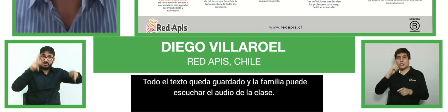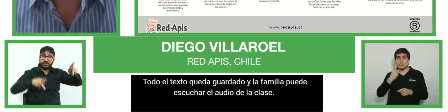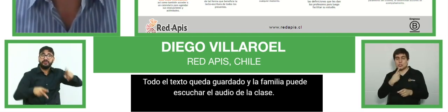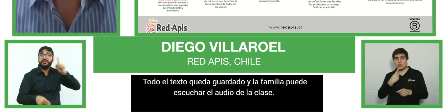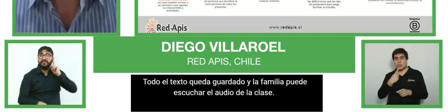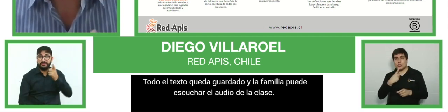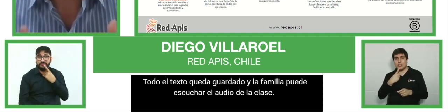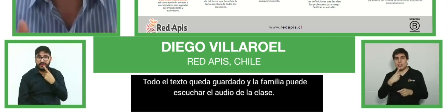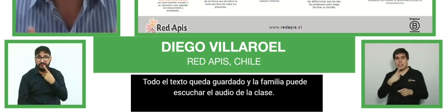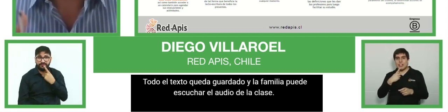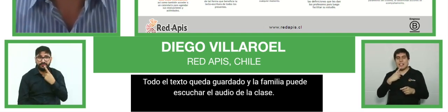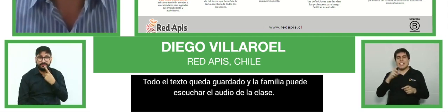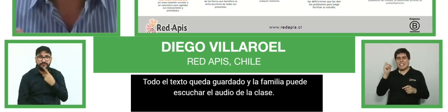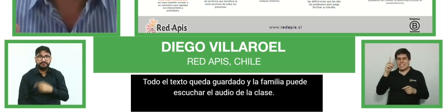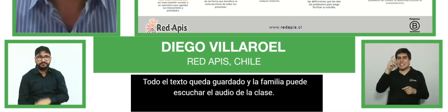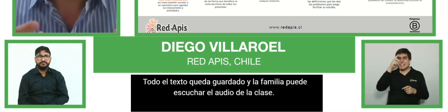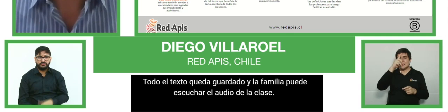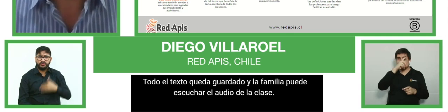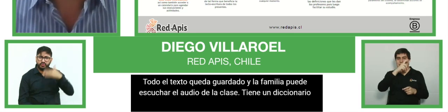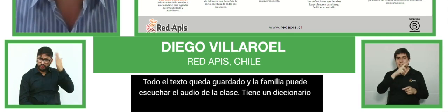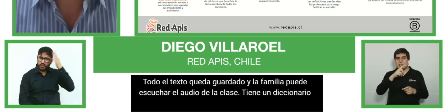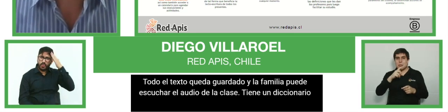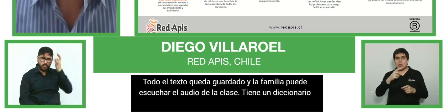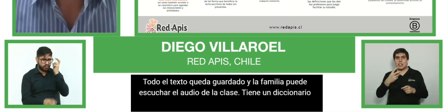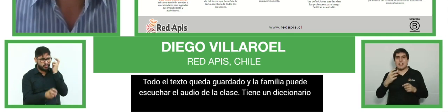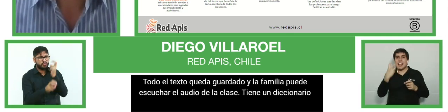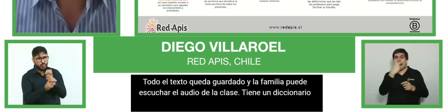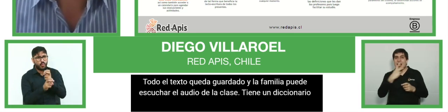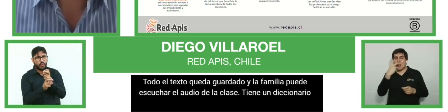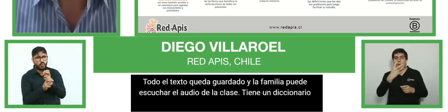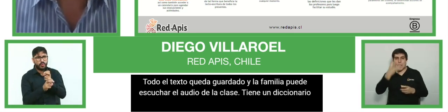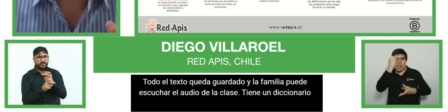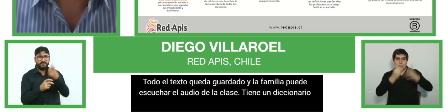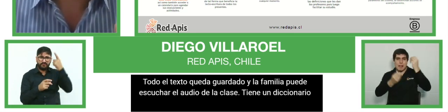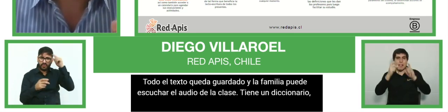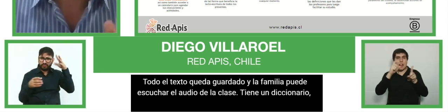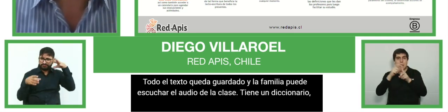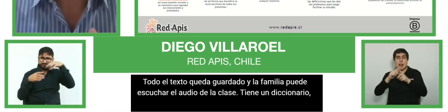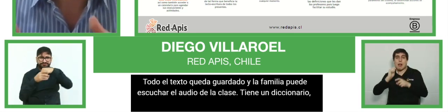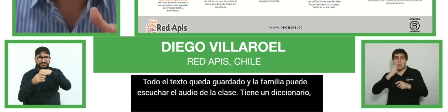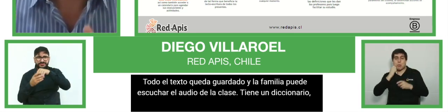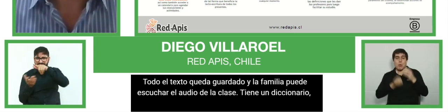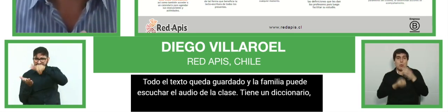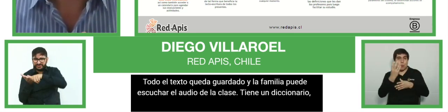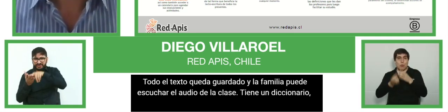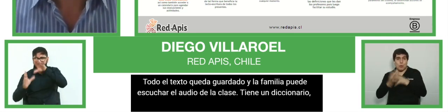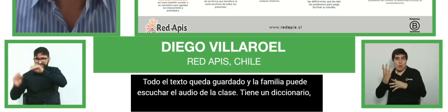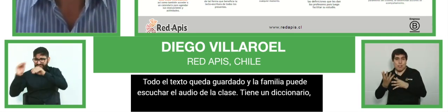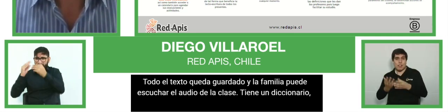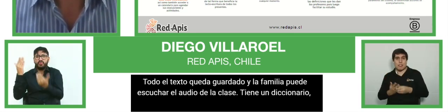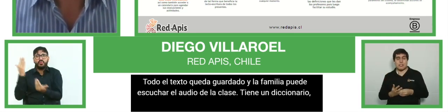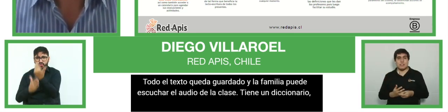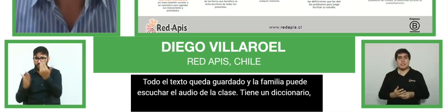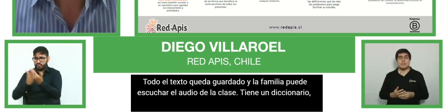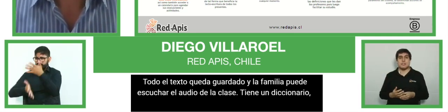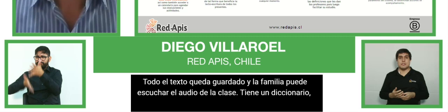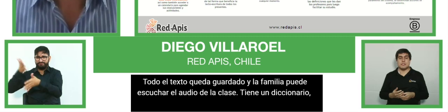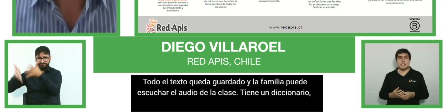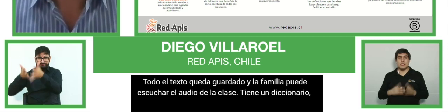acquiring language, acquiring words. That's why the platform incorporates a vocabulary, a dictionary, sorry.